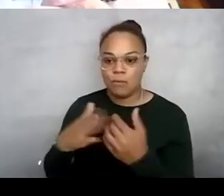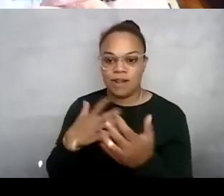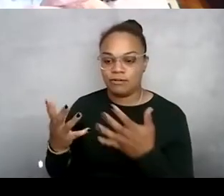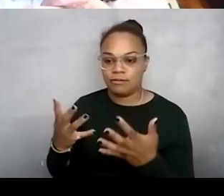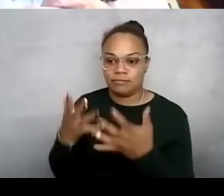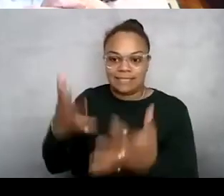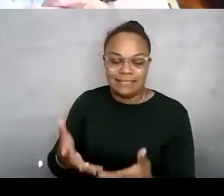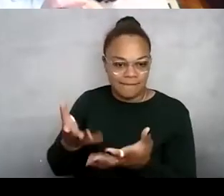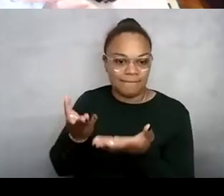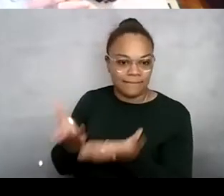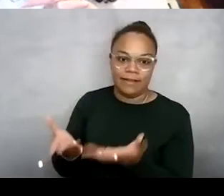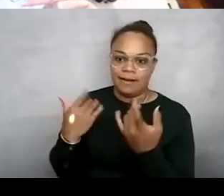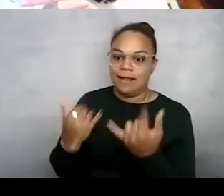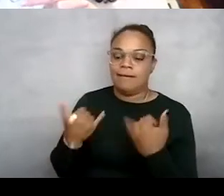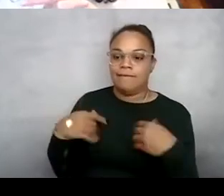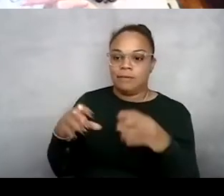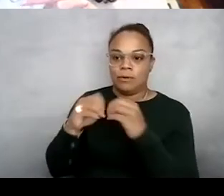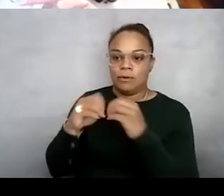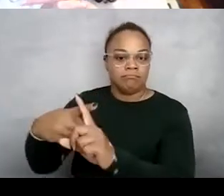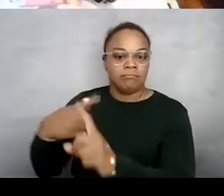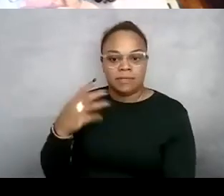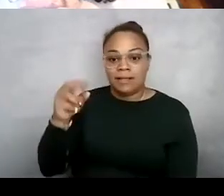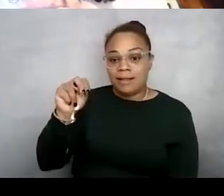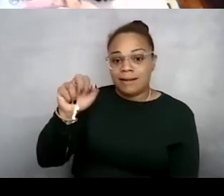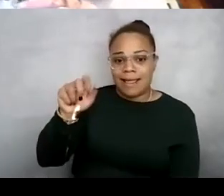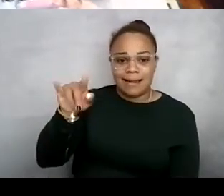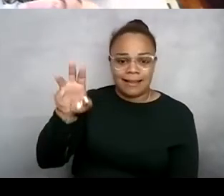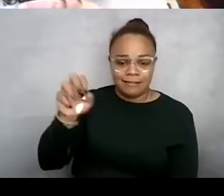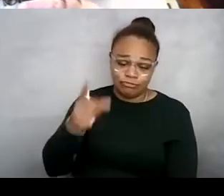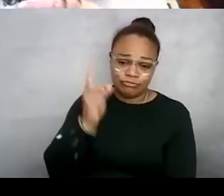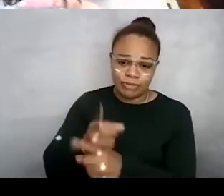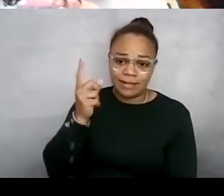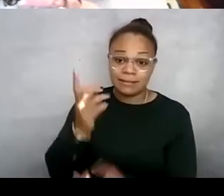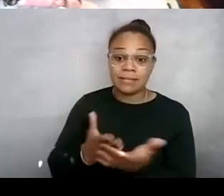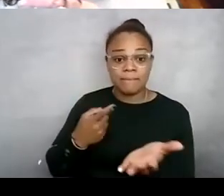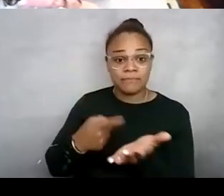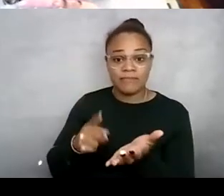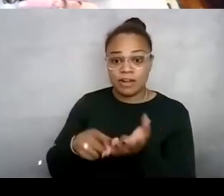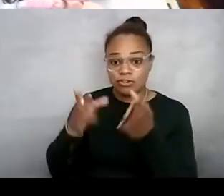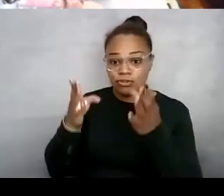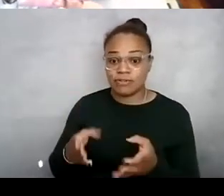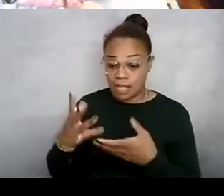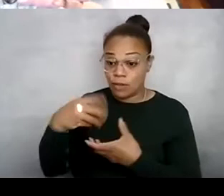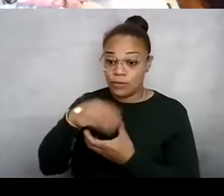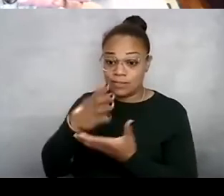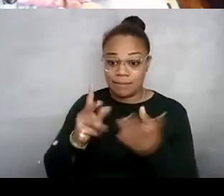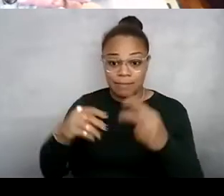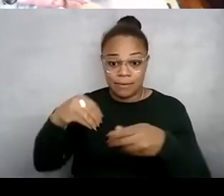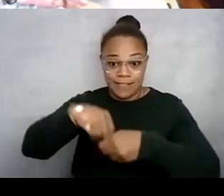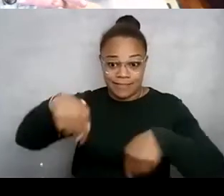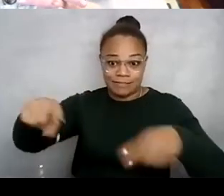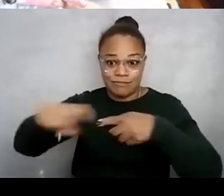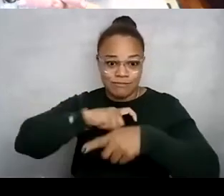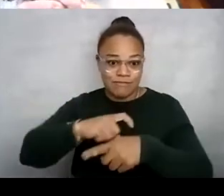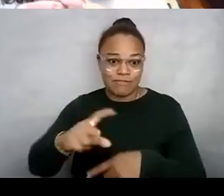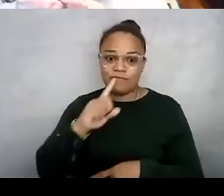just, it's one, Nadine, you're exactly right. There are funders, including some on this call, who are